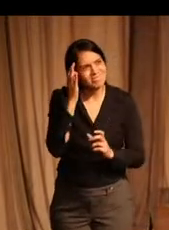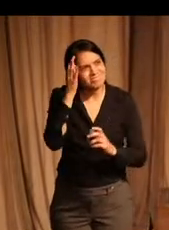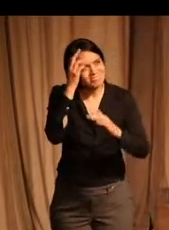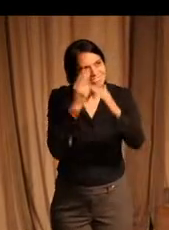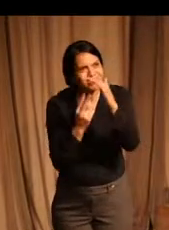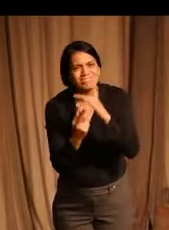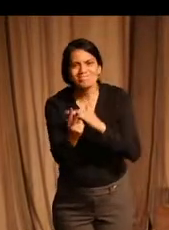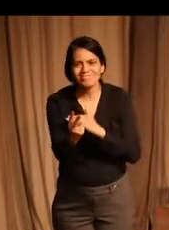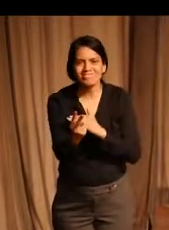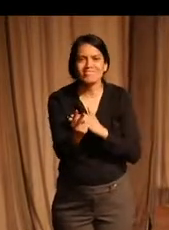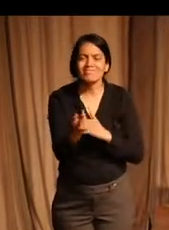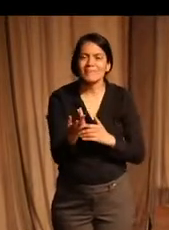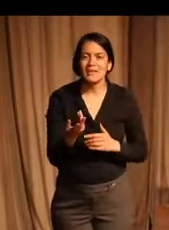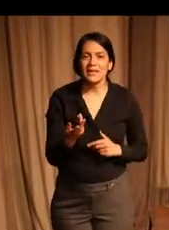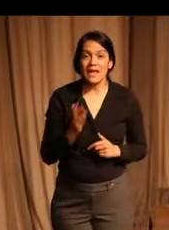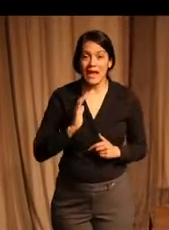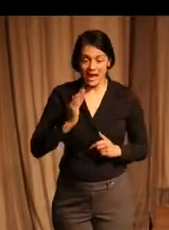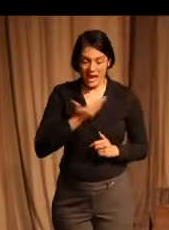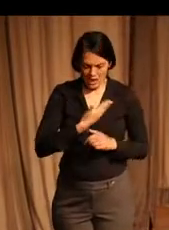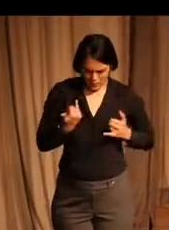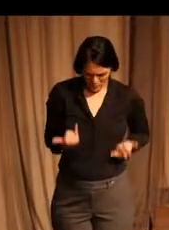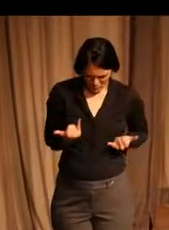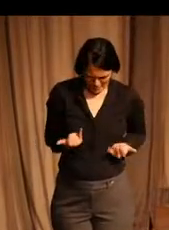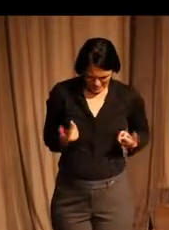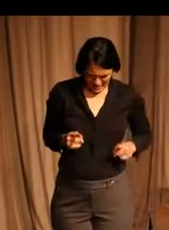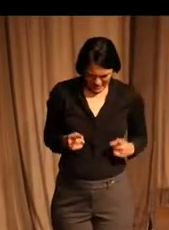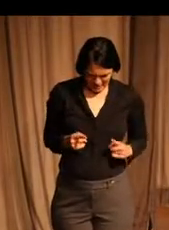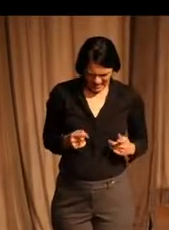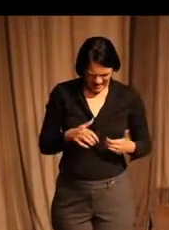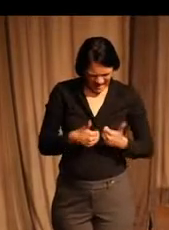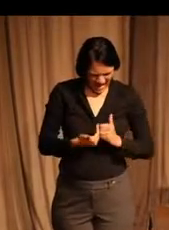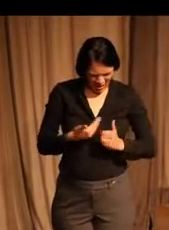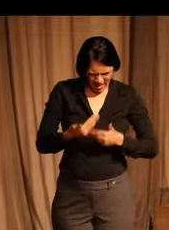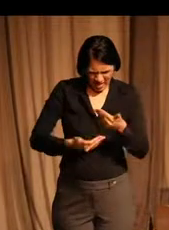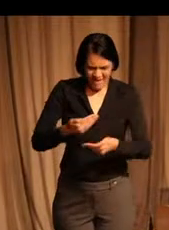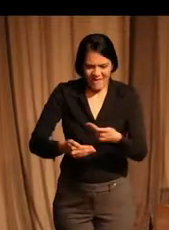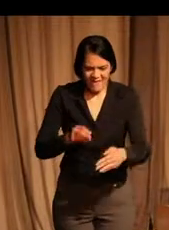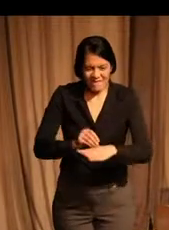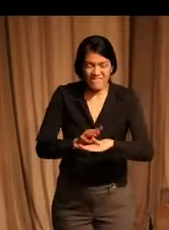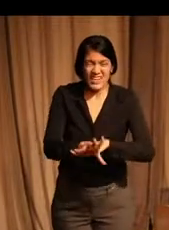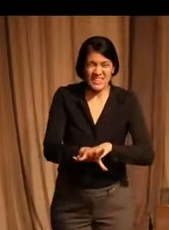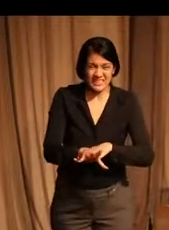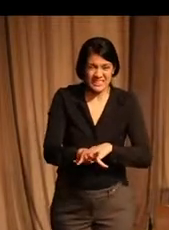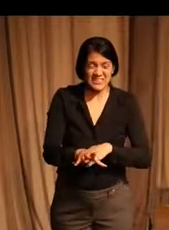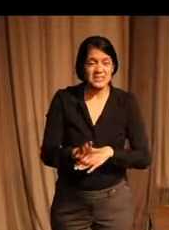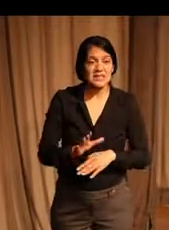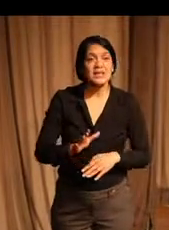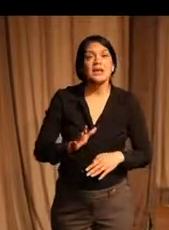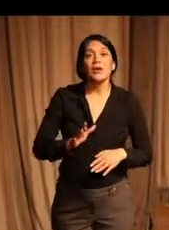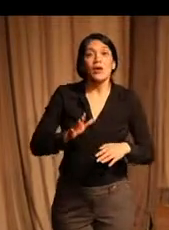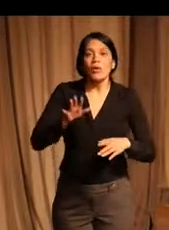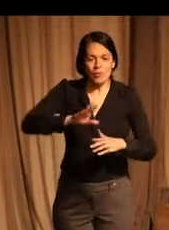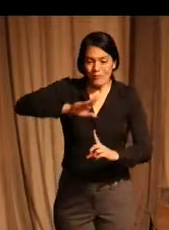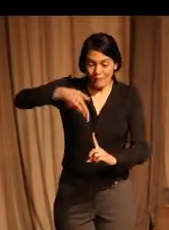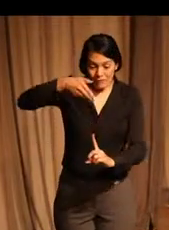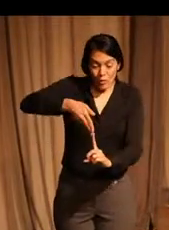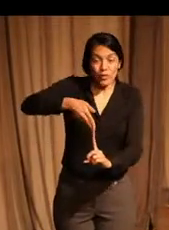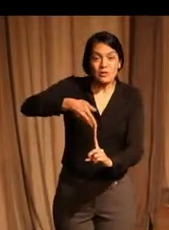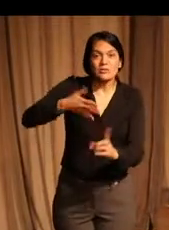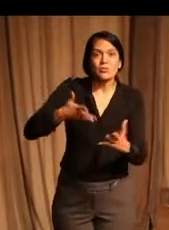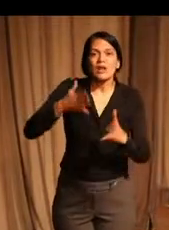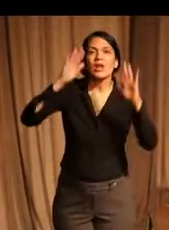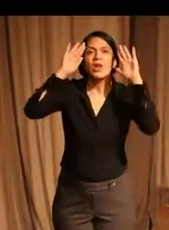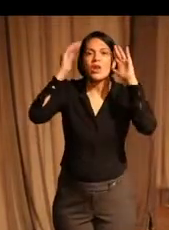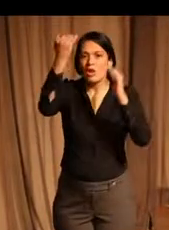present and the attacks that we're facing right now, right, on knowledge, really, fundamentally,